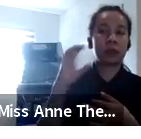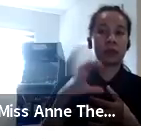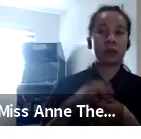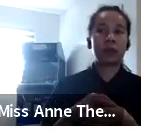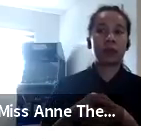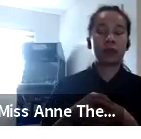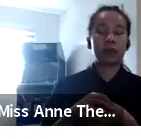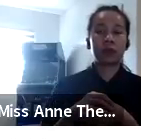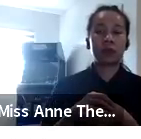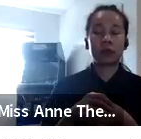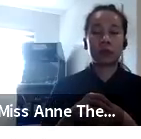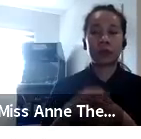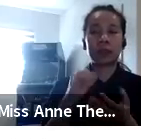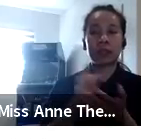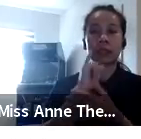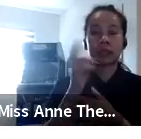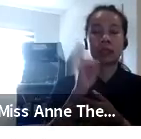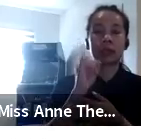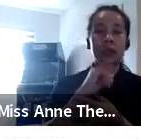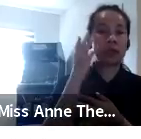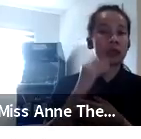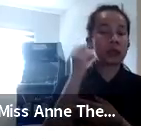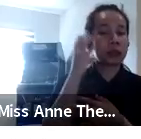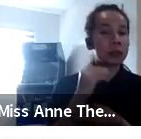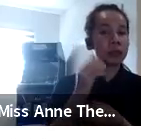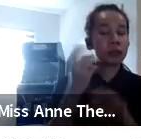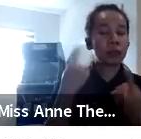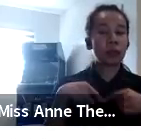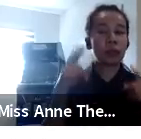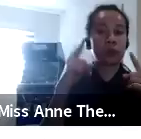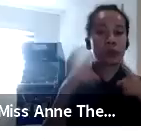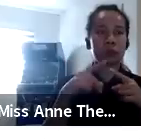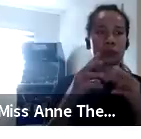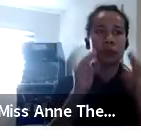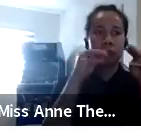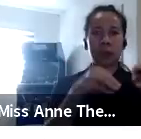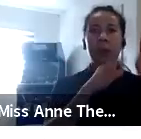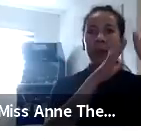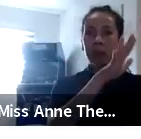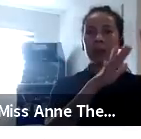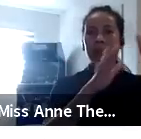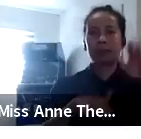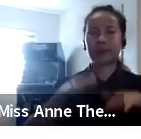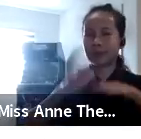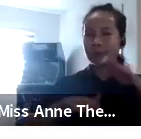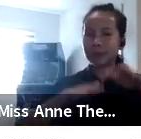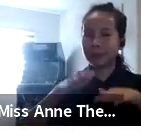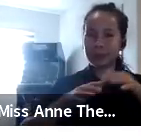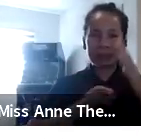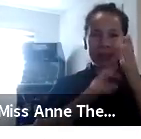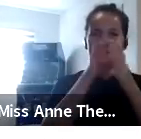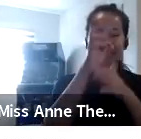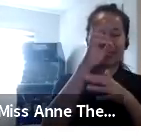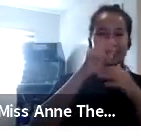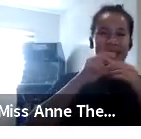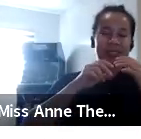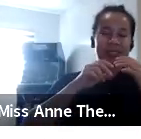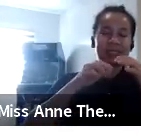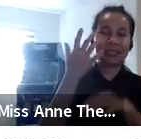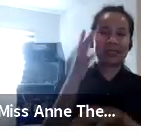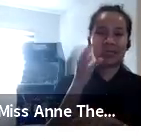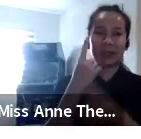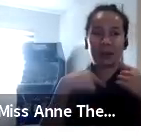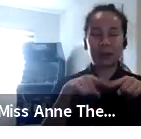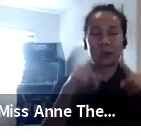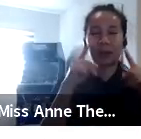Secretariat. This is where I experienced to go into the mountains, walking and climbing 3-4 mountains just to be